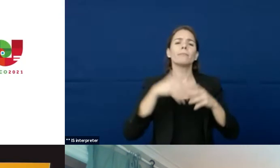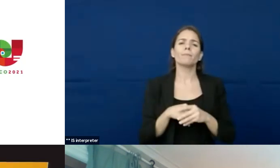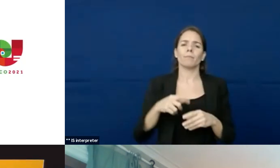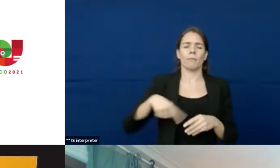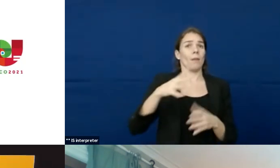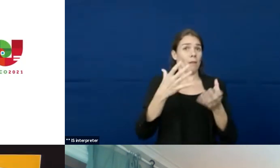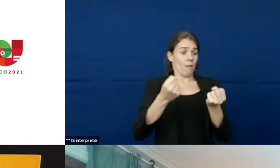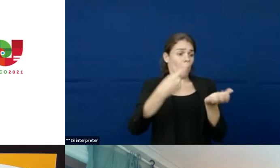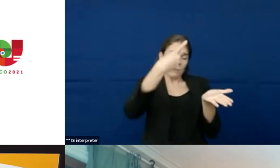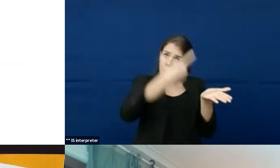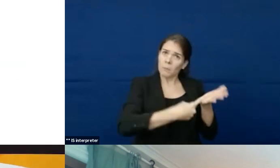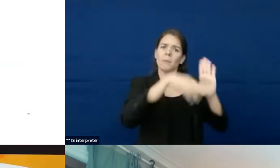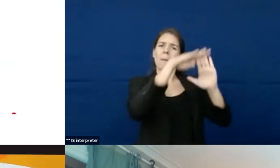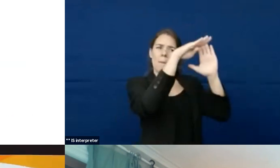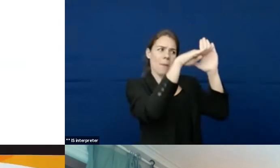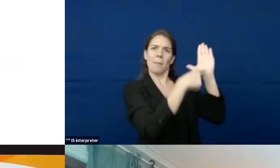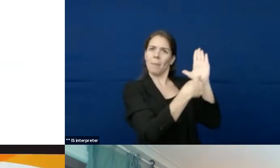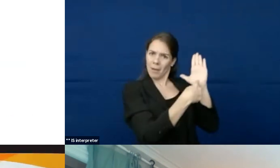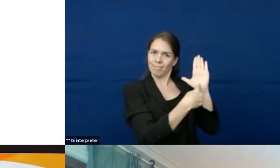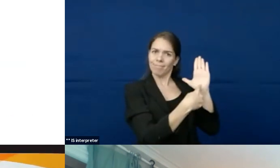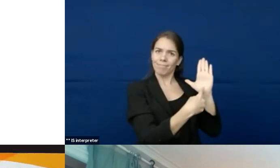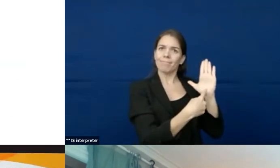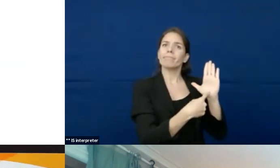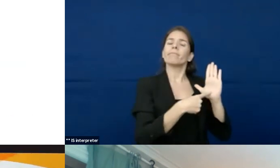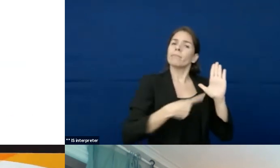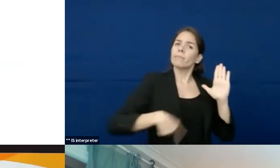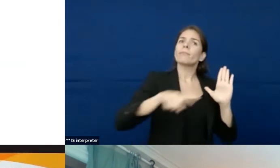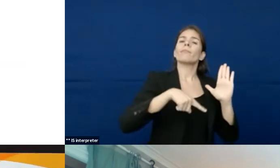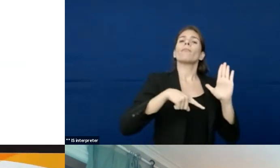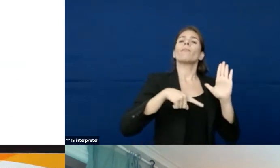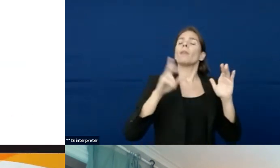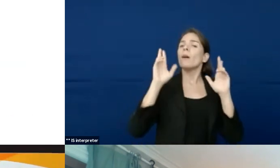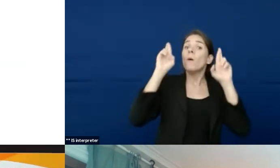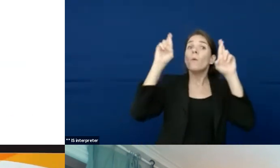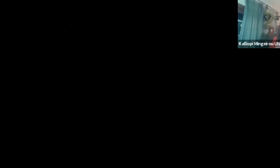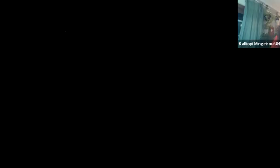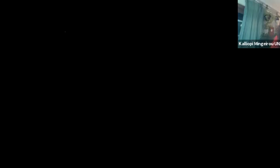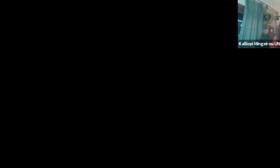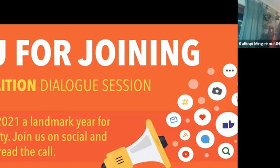Equality Forum in Paris. Have a nice day or a nice evening. Bye-bye.